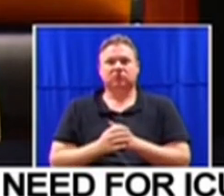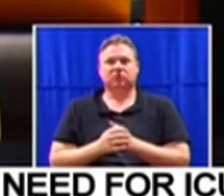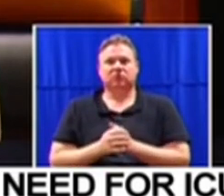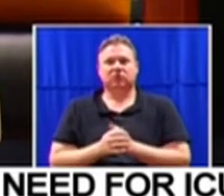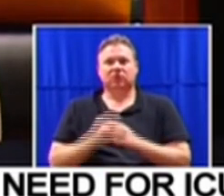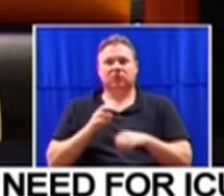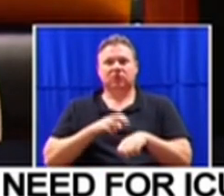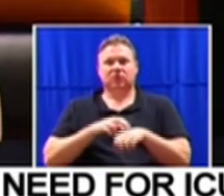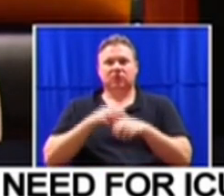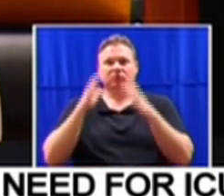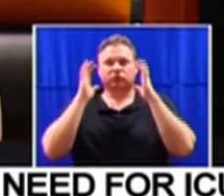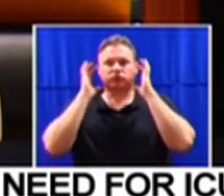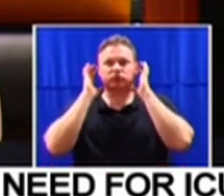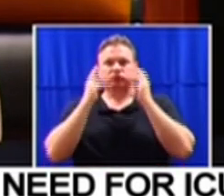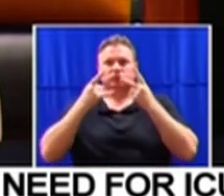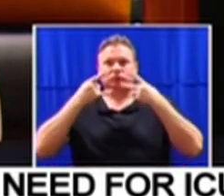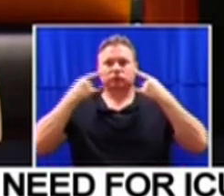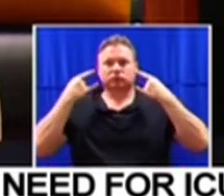masks fully.